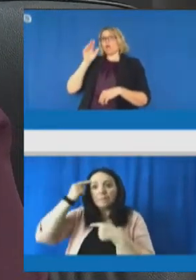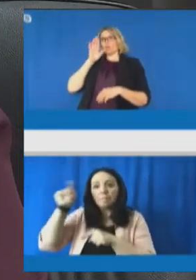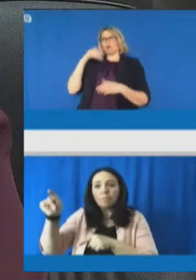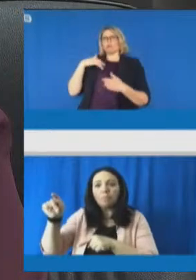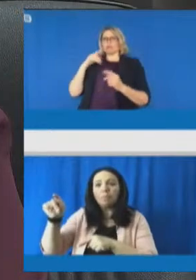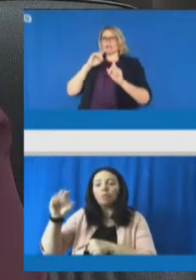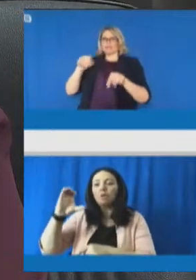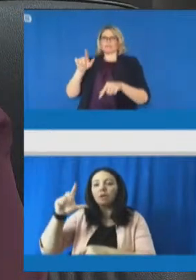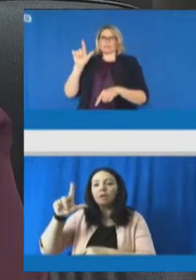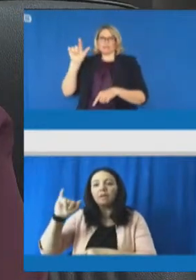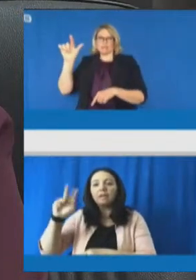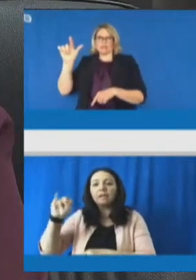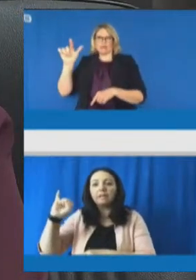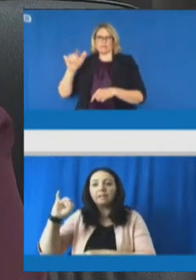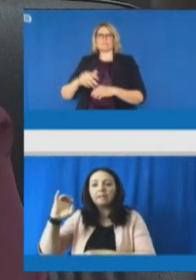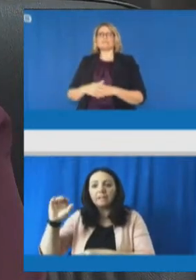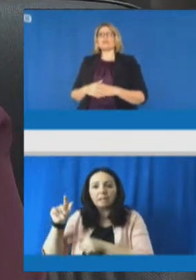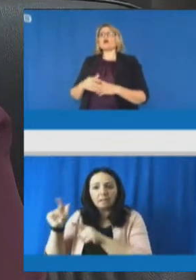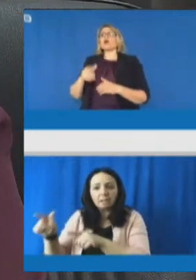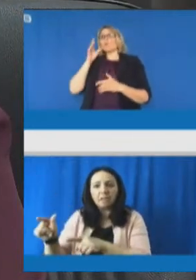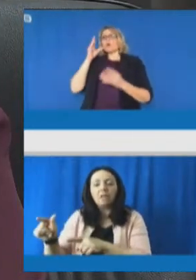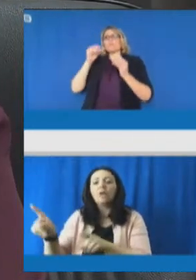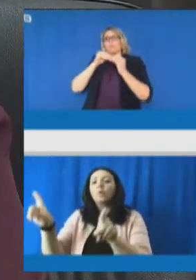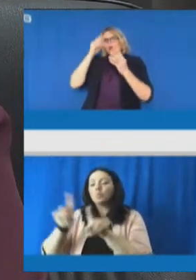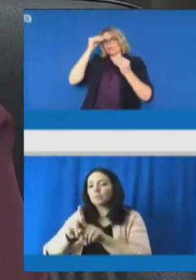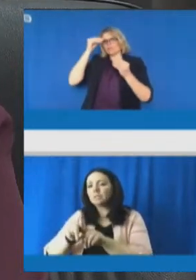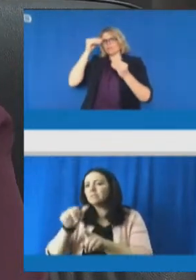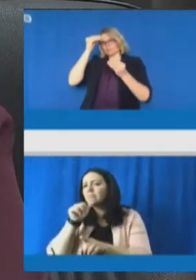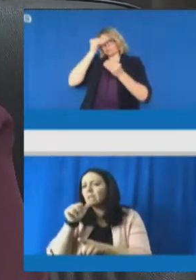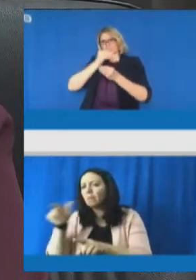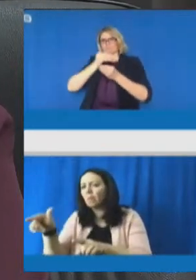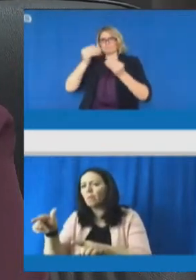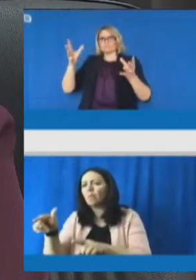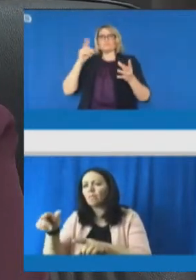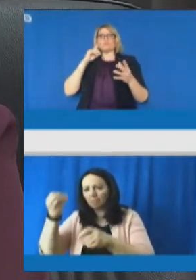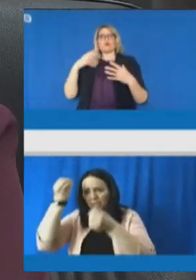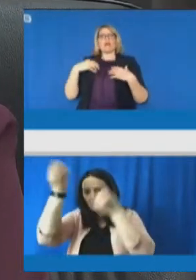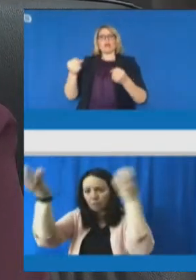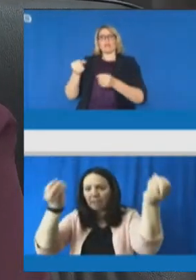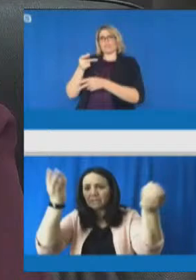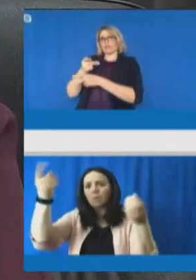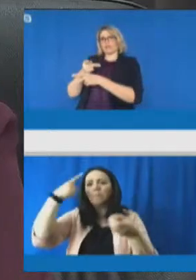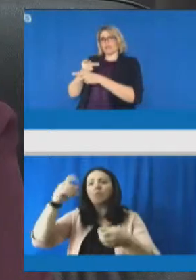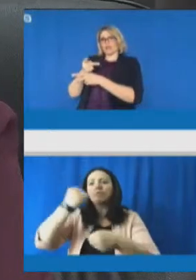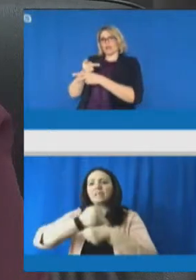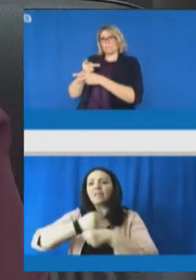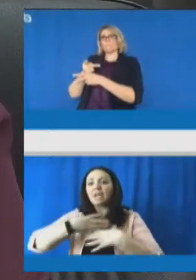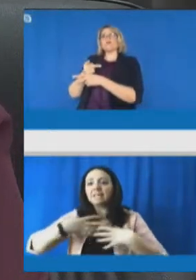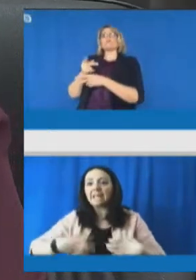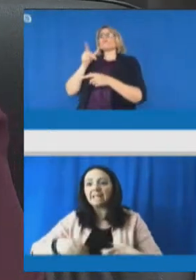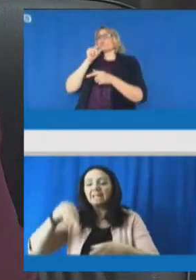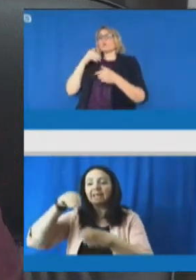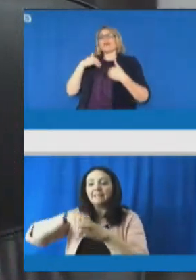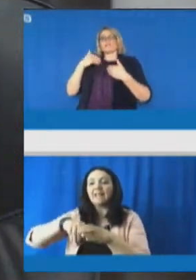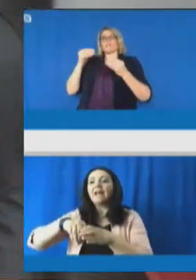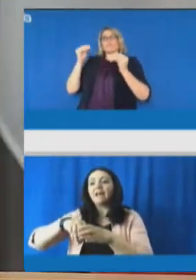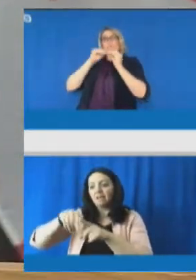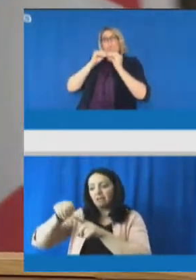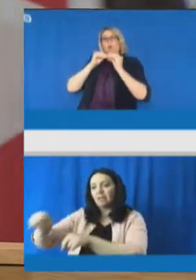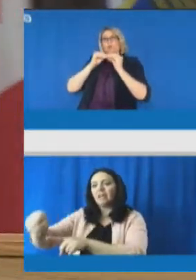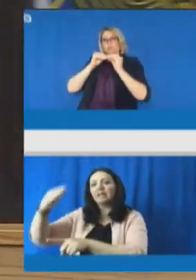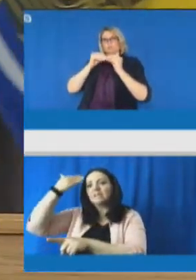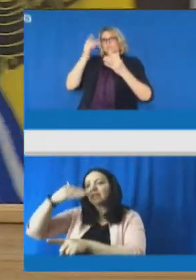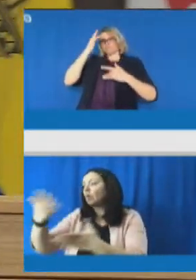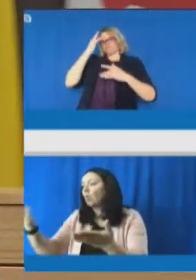people at face value in an honor system, as other jurisdictions are. And there will